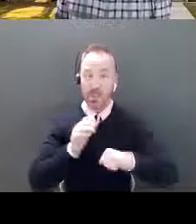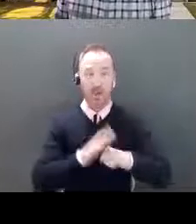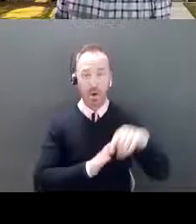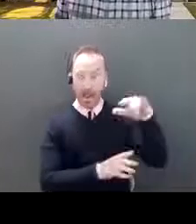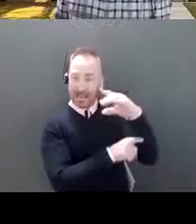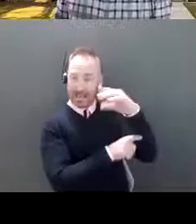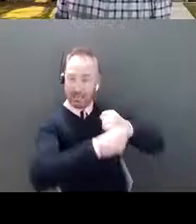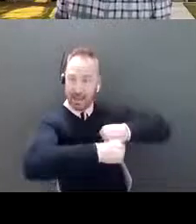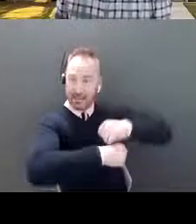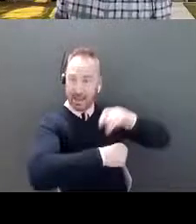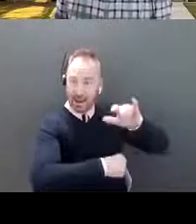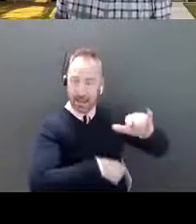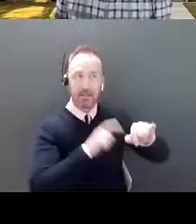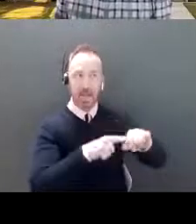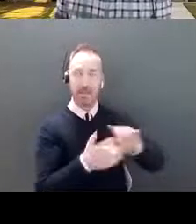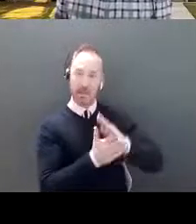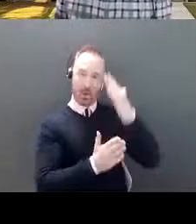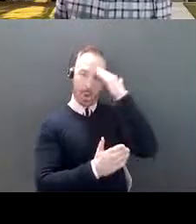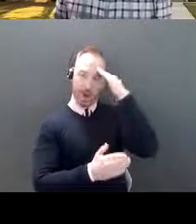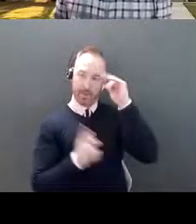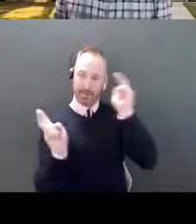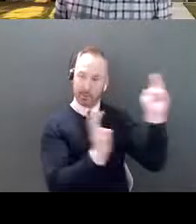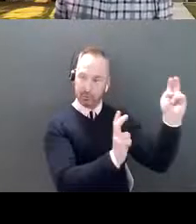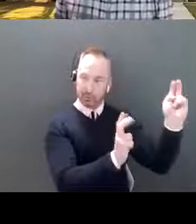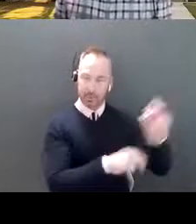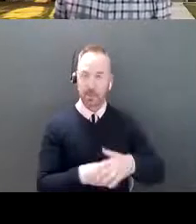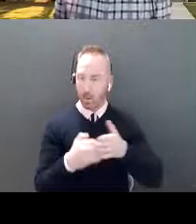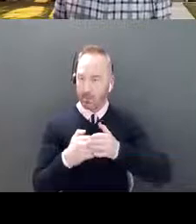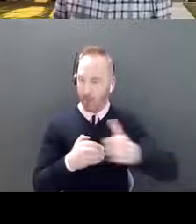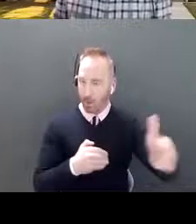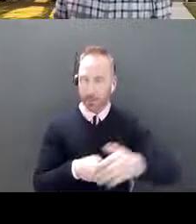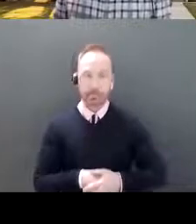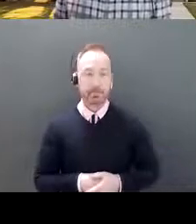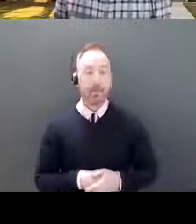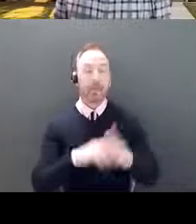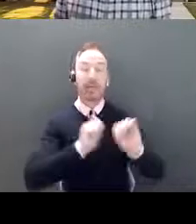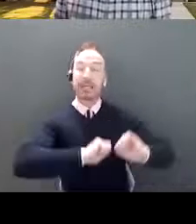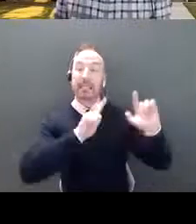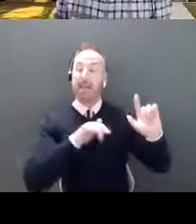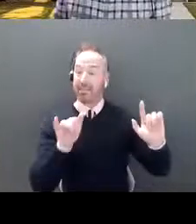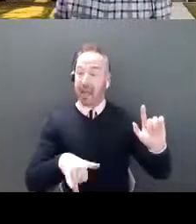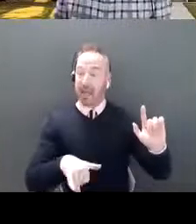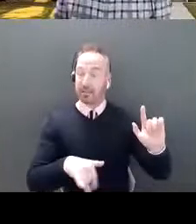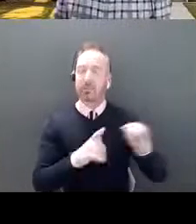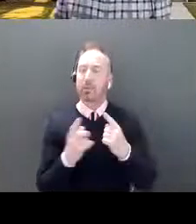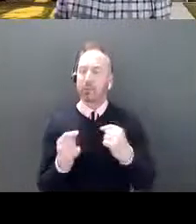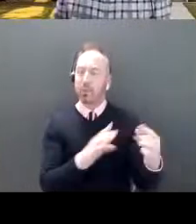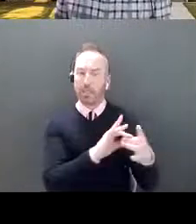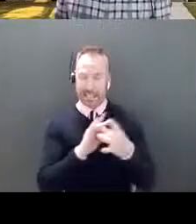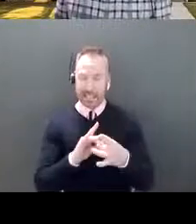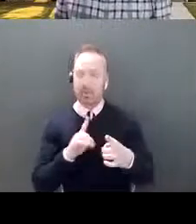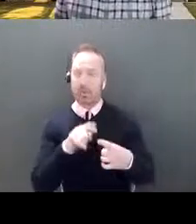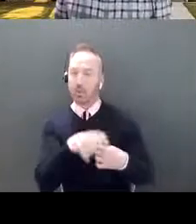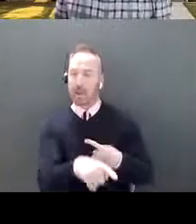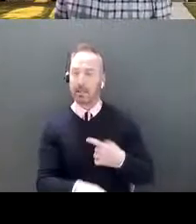of these issues. Next slide. So that's what we do with the Domestic Violence Death Review